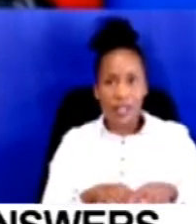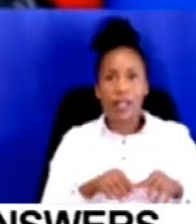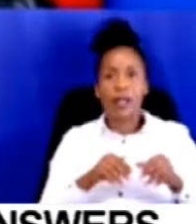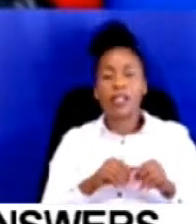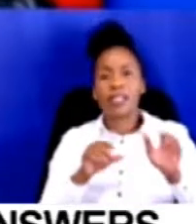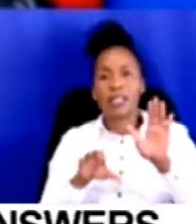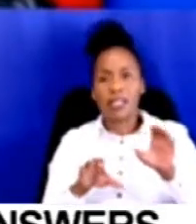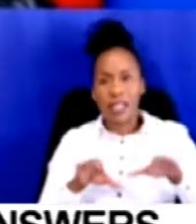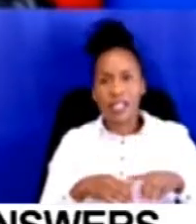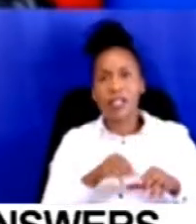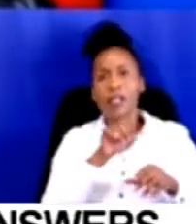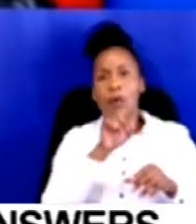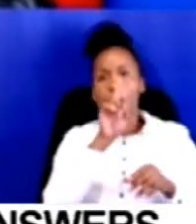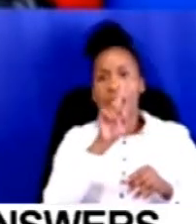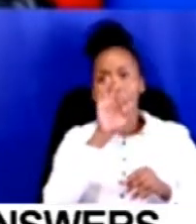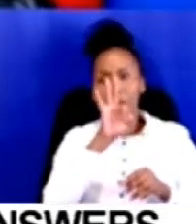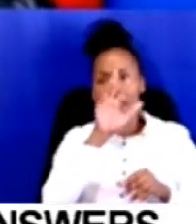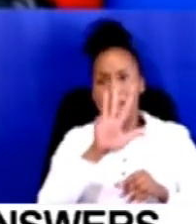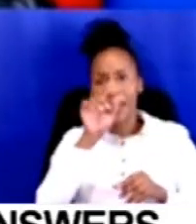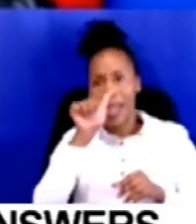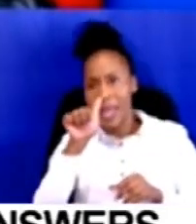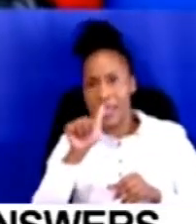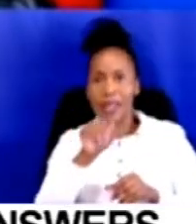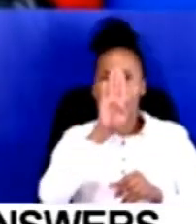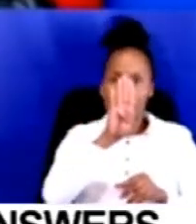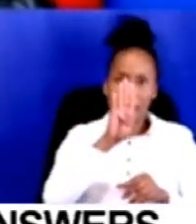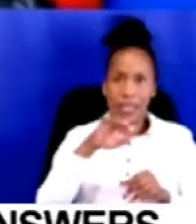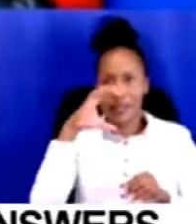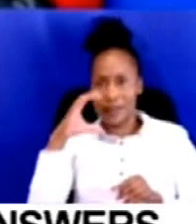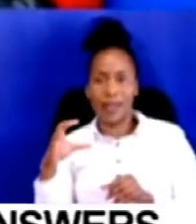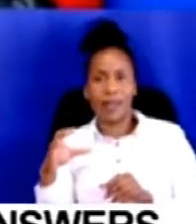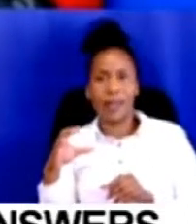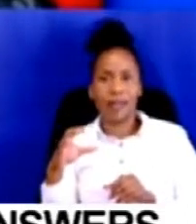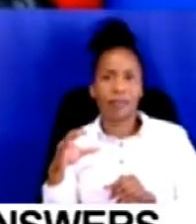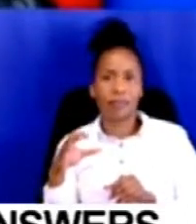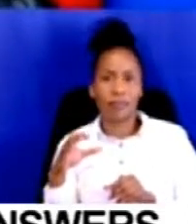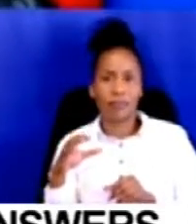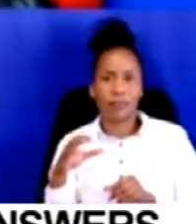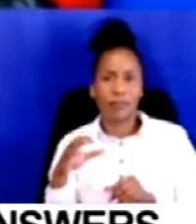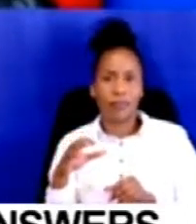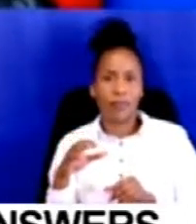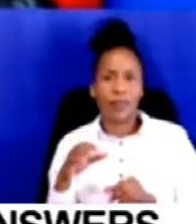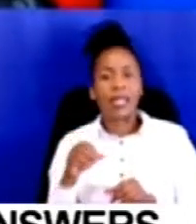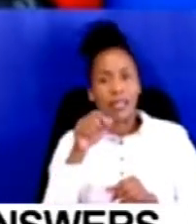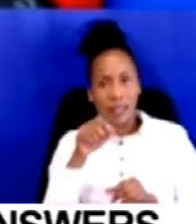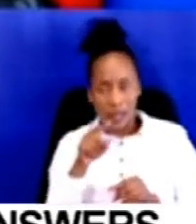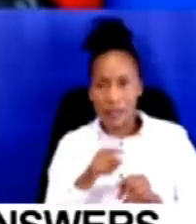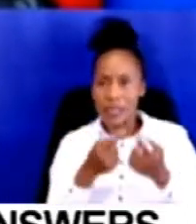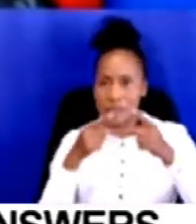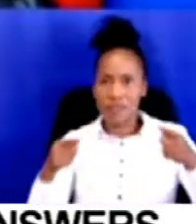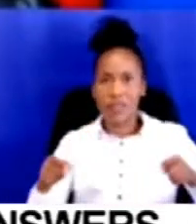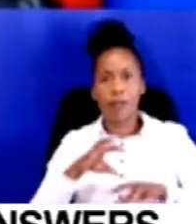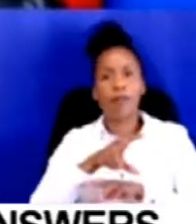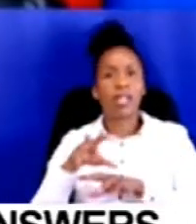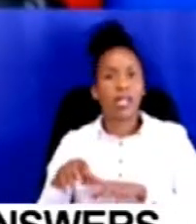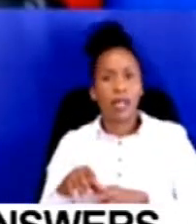139A, 139B, 139C, taken by provinces, because all